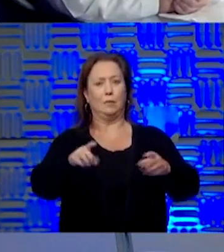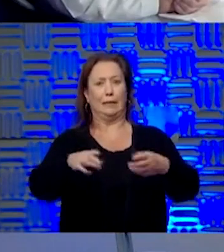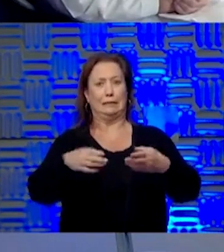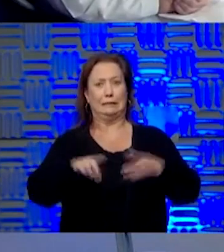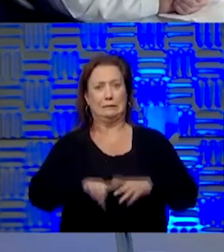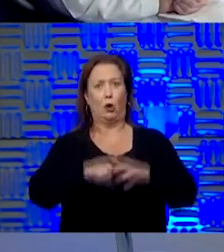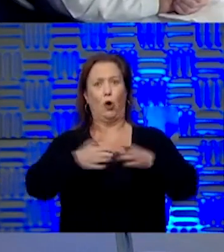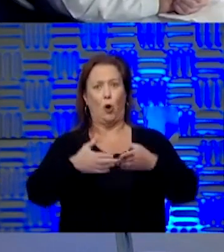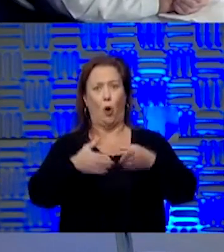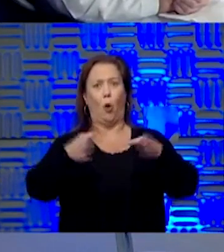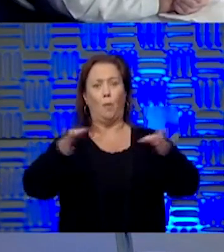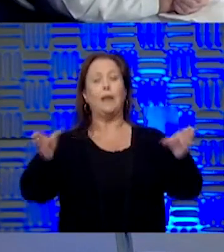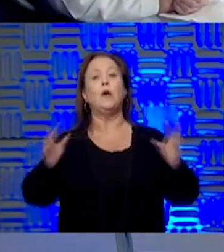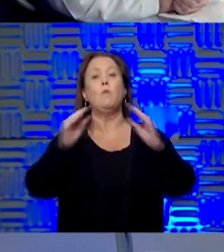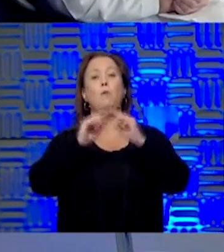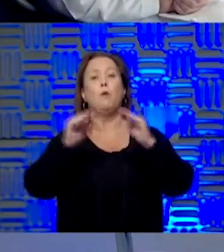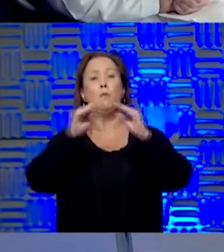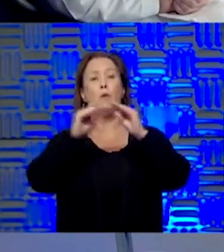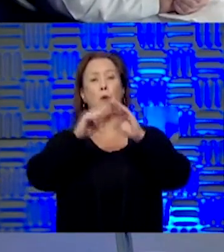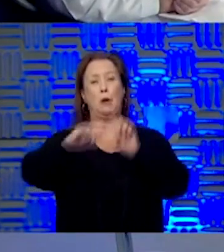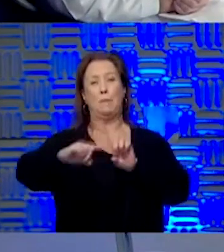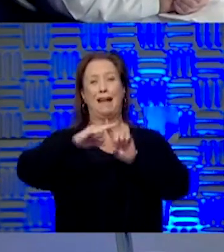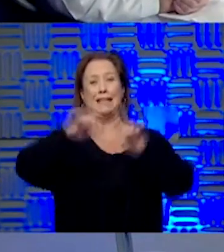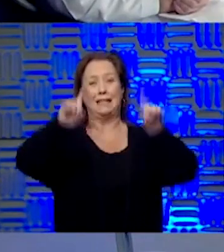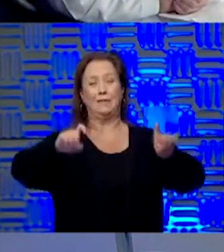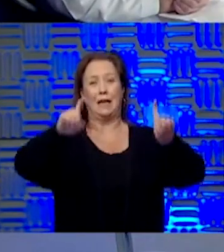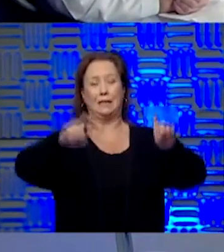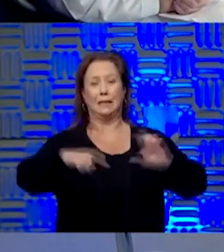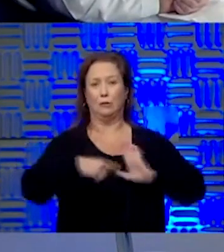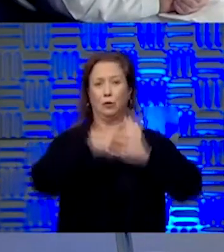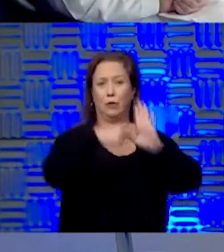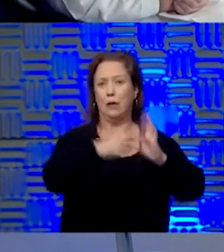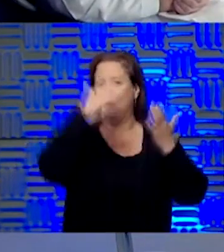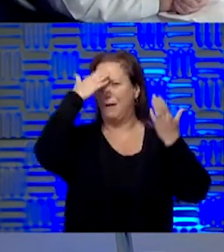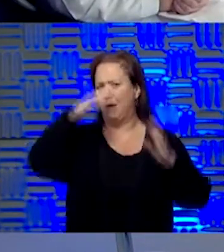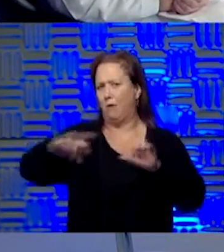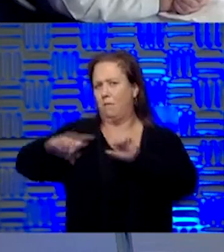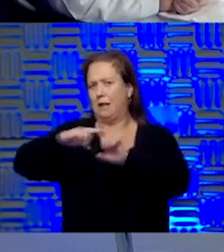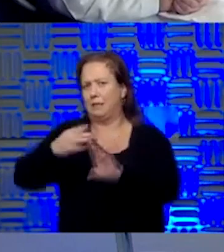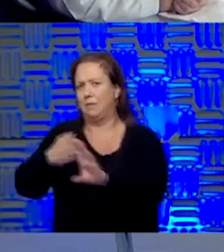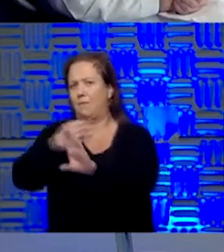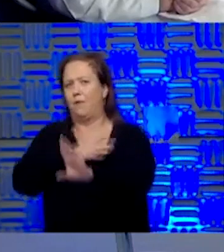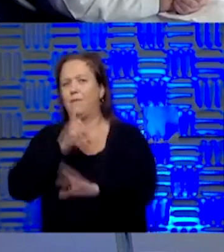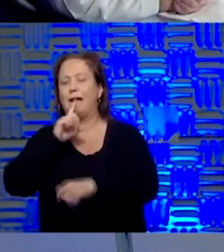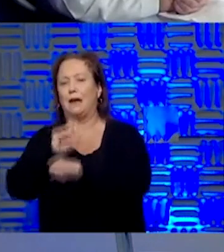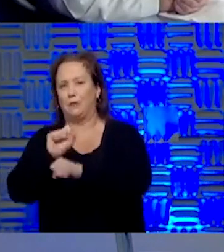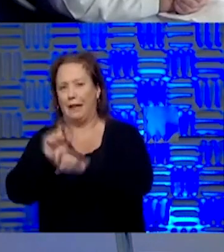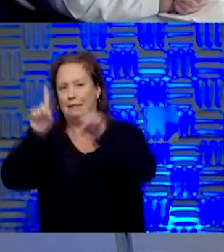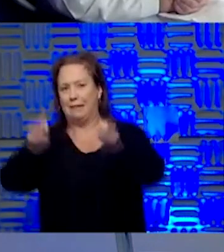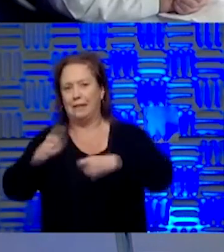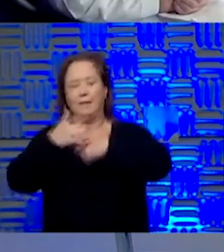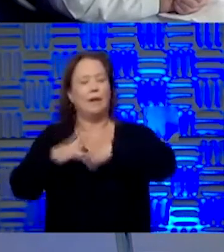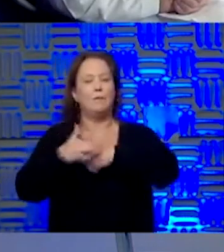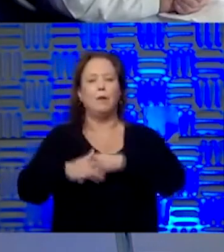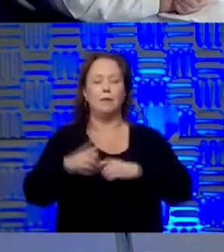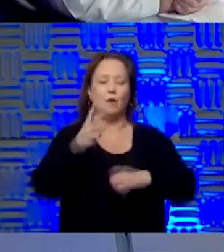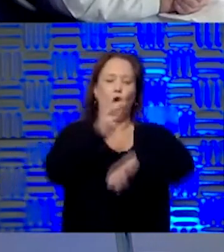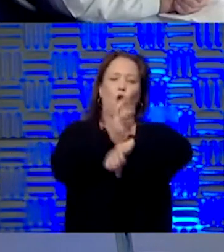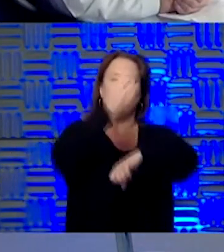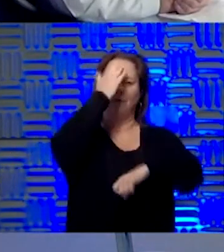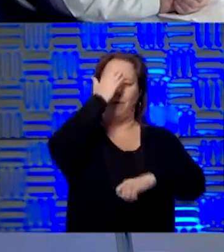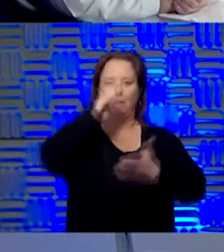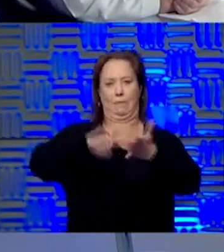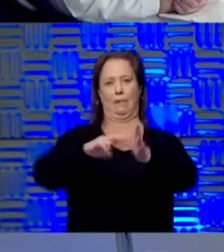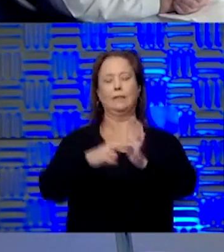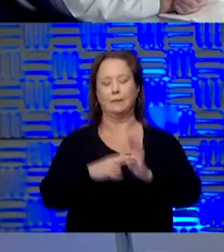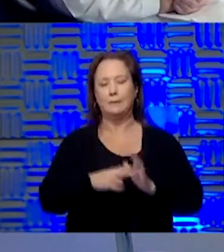We know that there are more and more positive tests being reported. Yeah. We don't know how many of those would have been positive before if we'd actually had tests. So right. Hard to know what all that